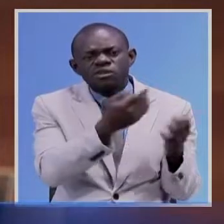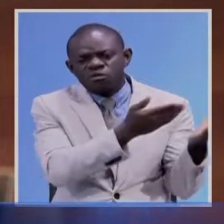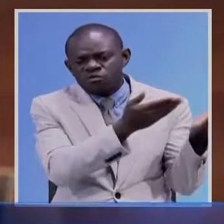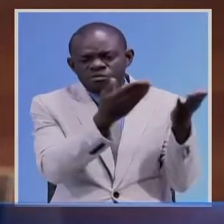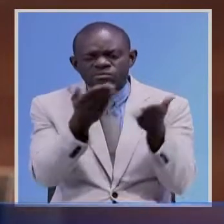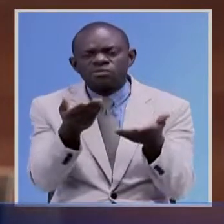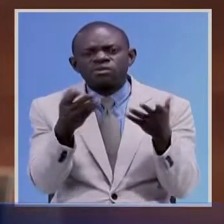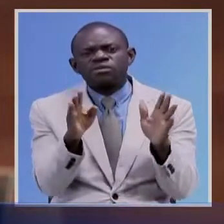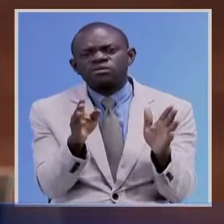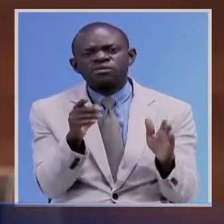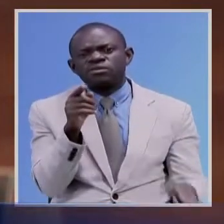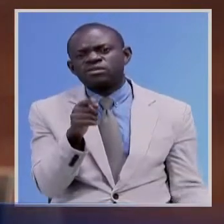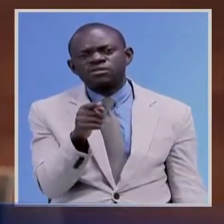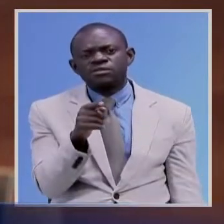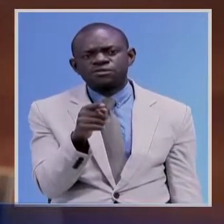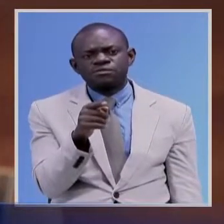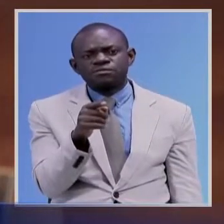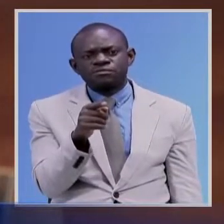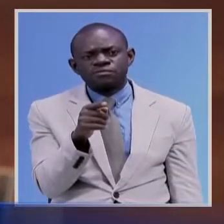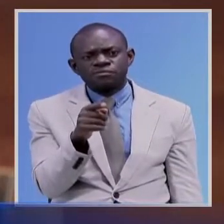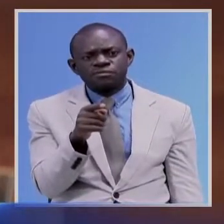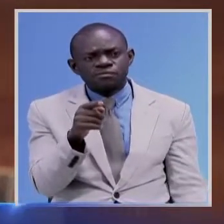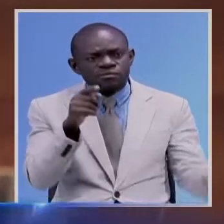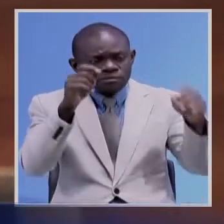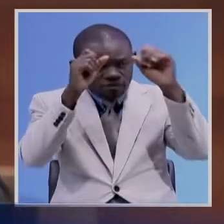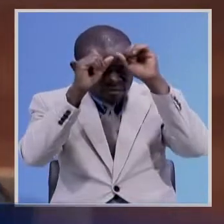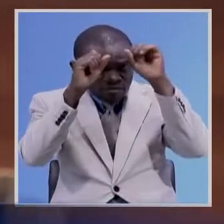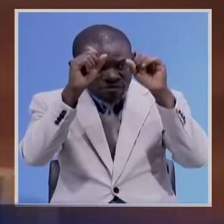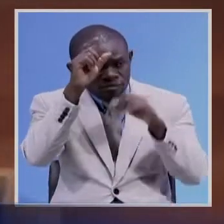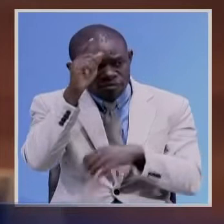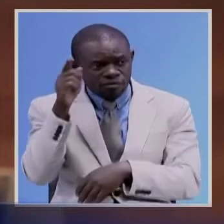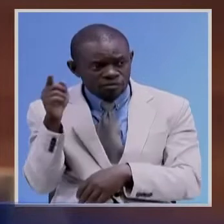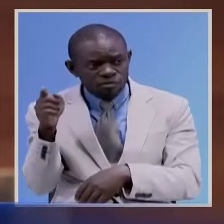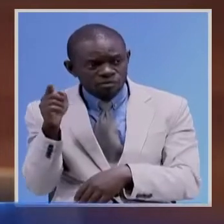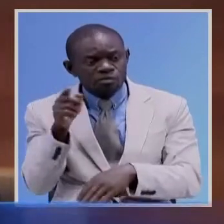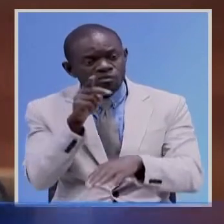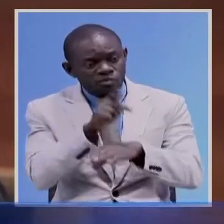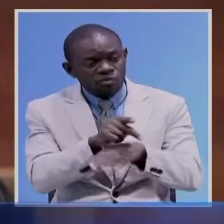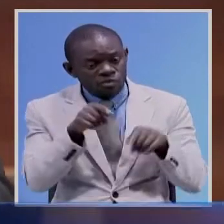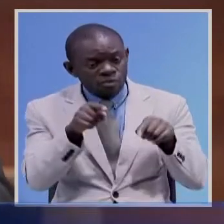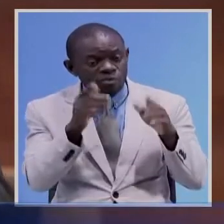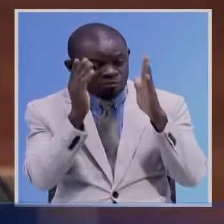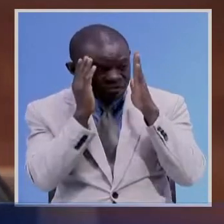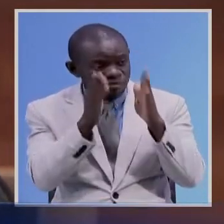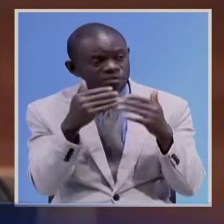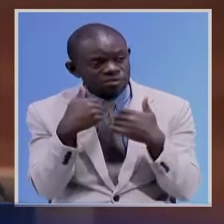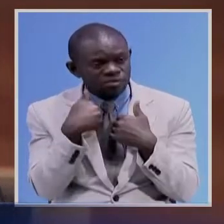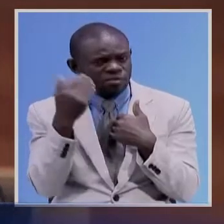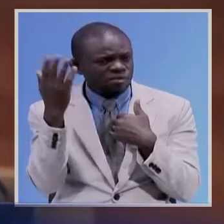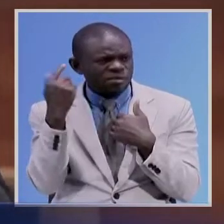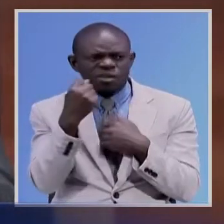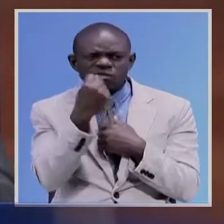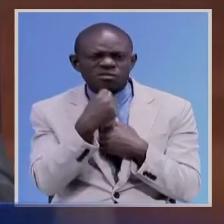aware that His Excellency the President, Dr. Edgar Chagwa Lungu, has put this project to his heart. He actually traveled to Tanzania to meet